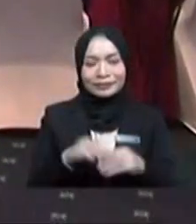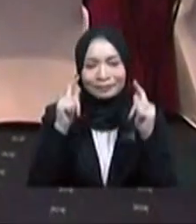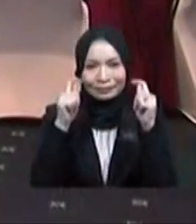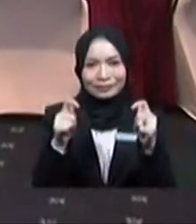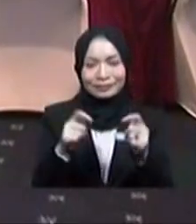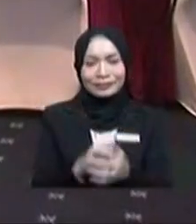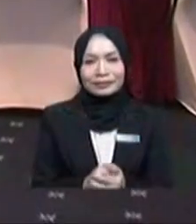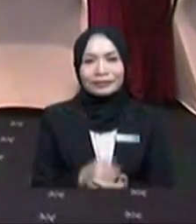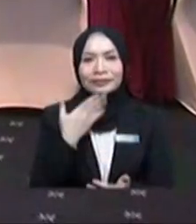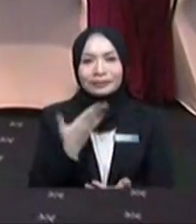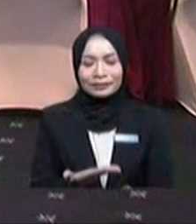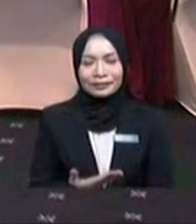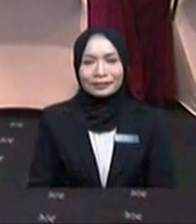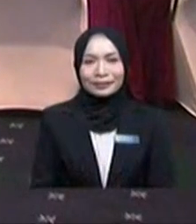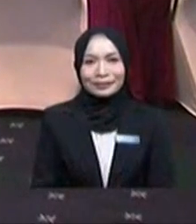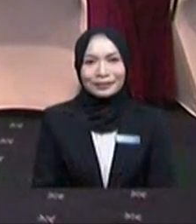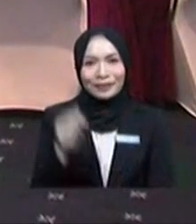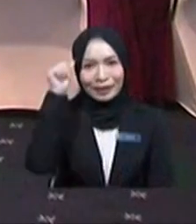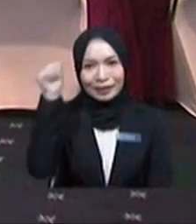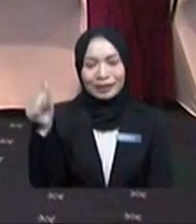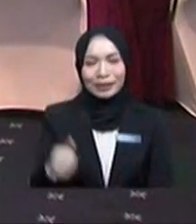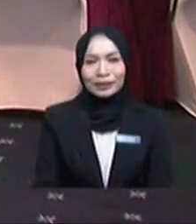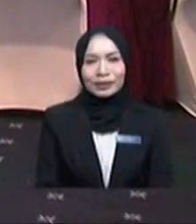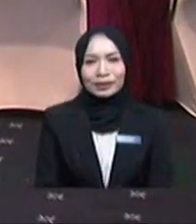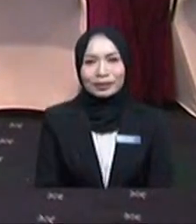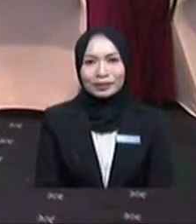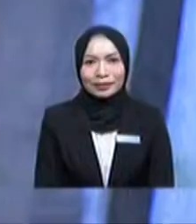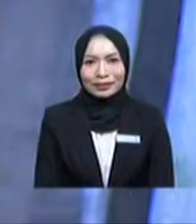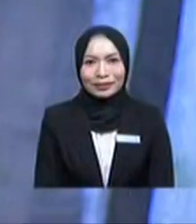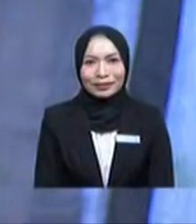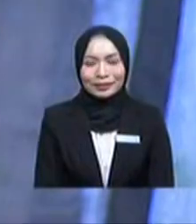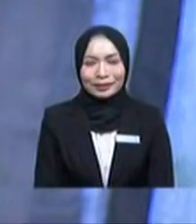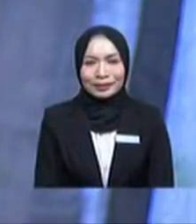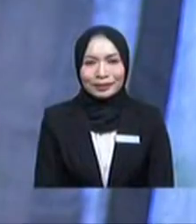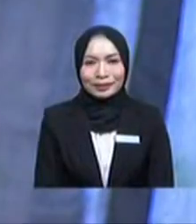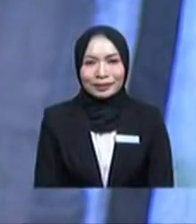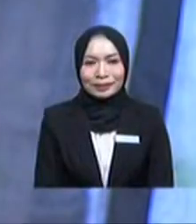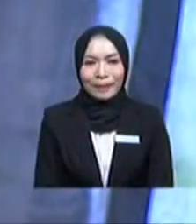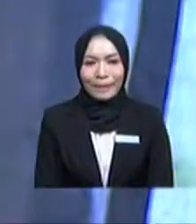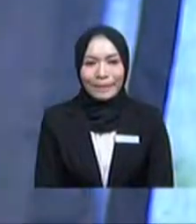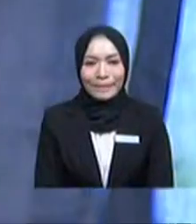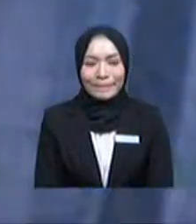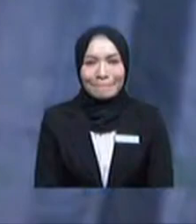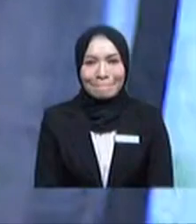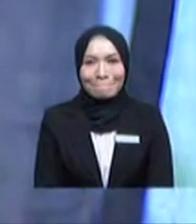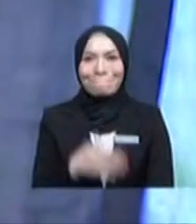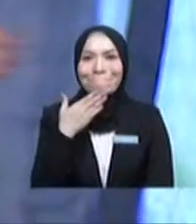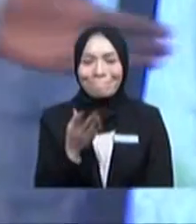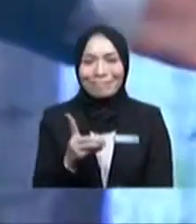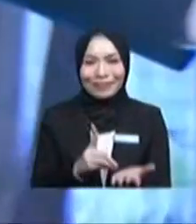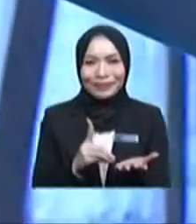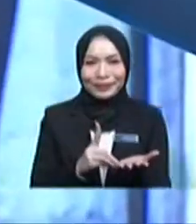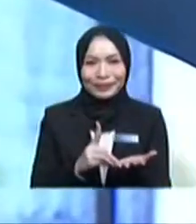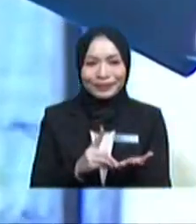much. Assalamualaikum warahmatullahi wabarakatuh. We would like to kindly invite Yang Berusaha Doktor to remain